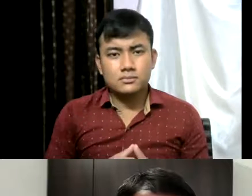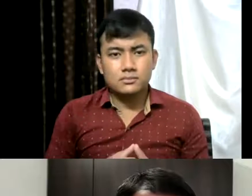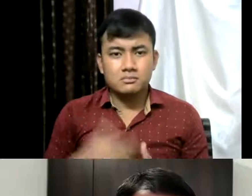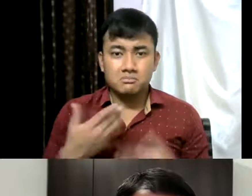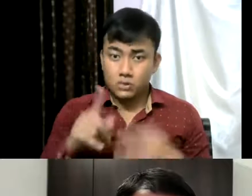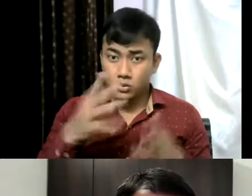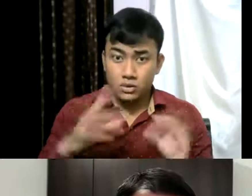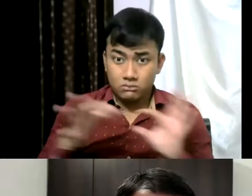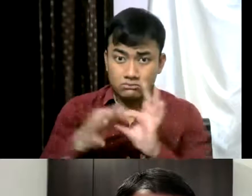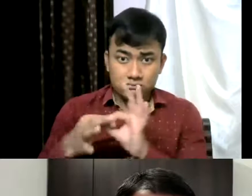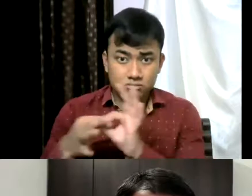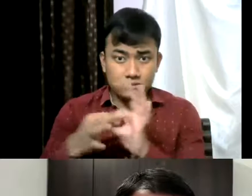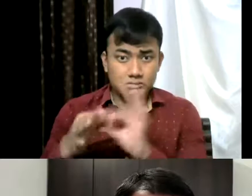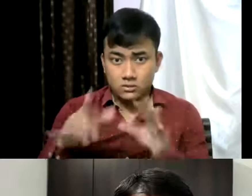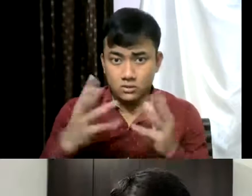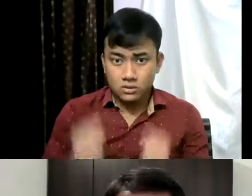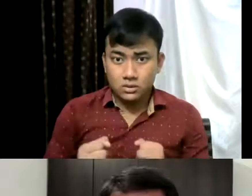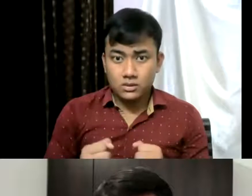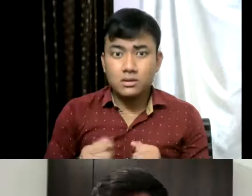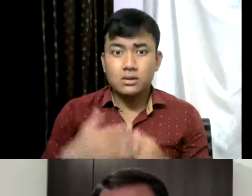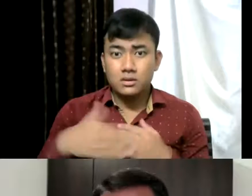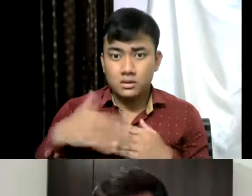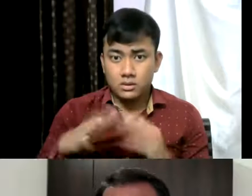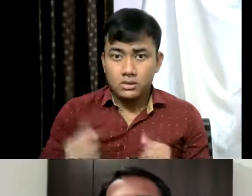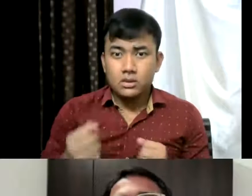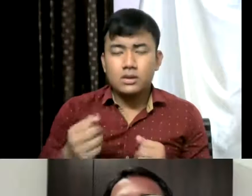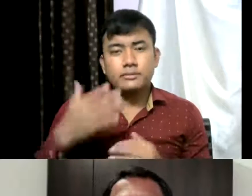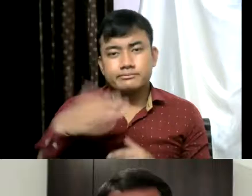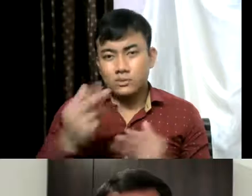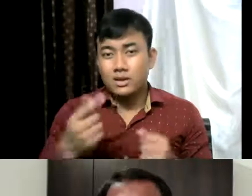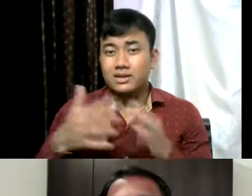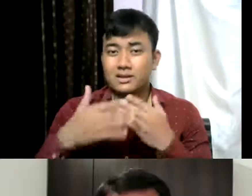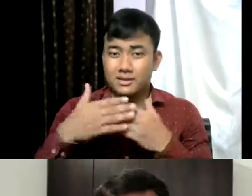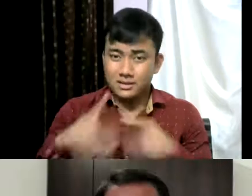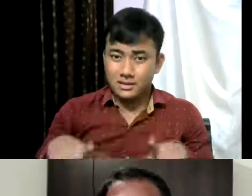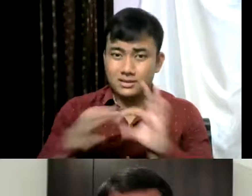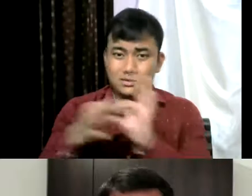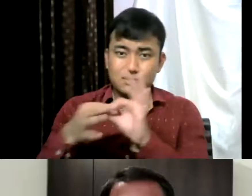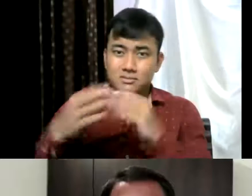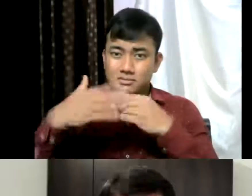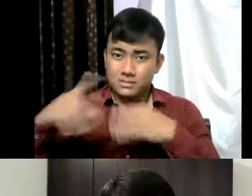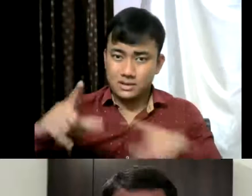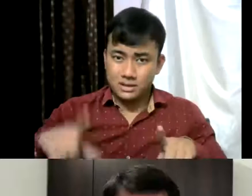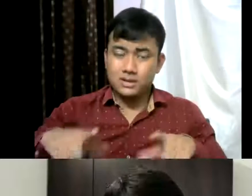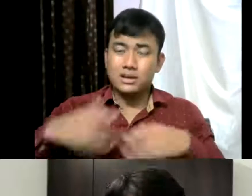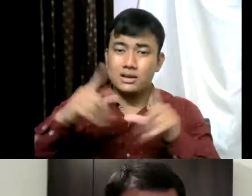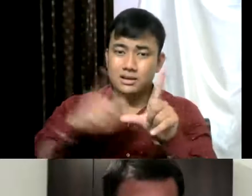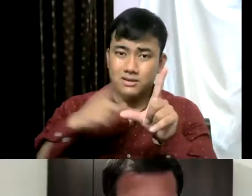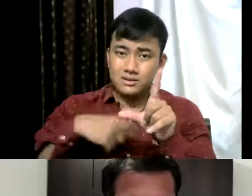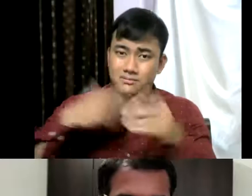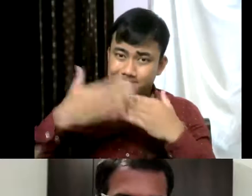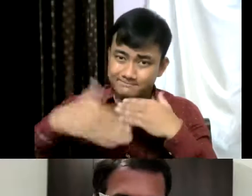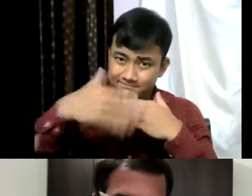relationship, and this is one of the bare minimums that you can serve in a long distance relationship, no? Where you can share your emotional